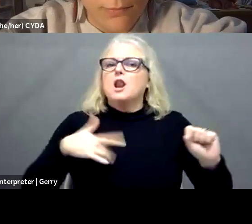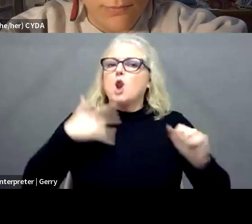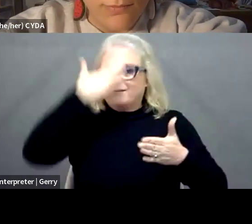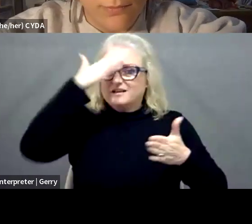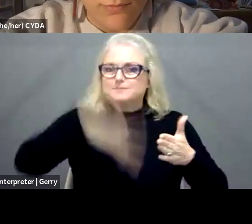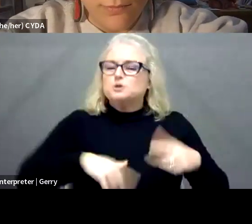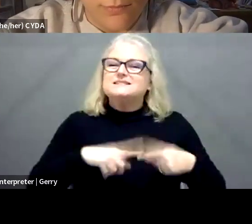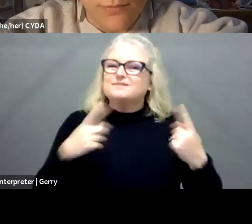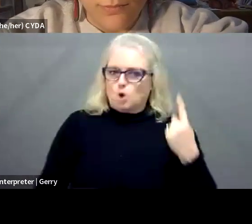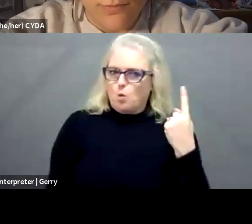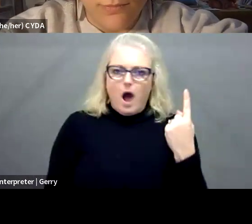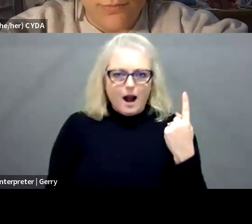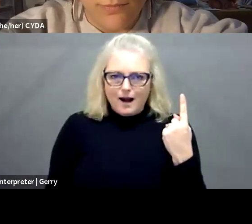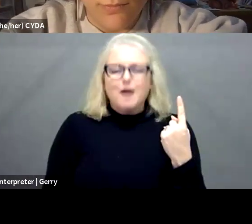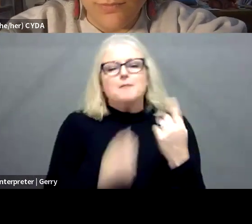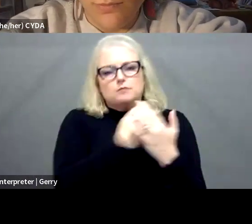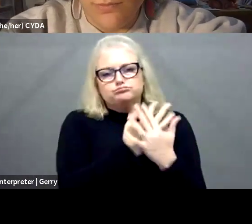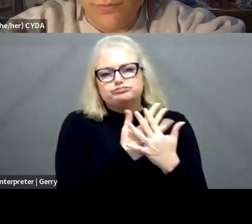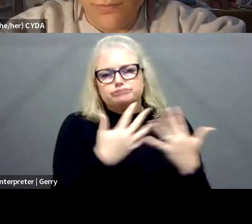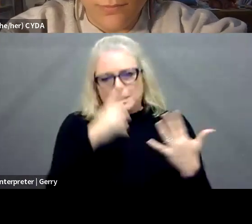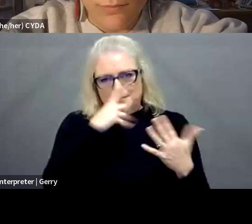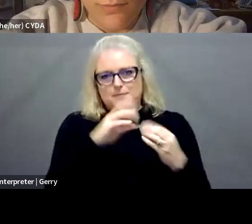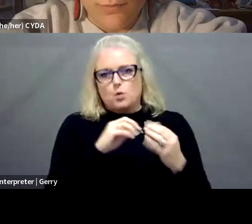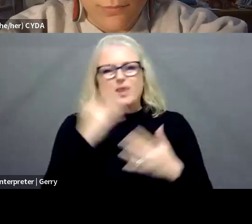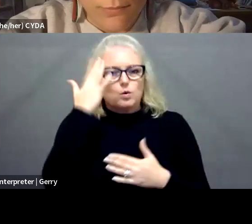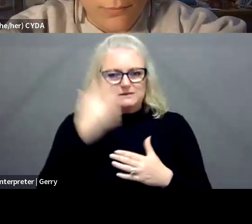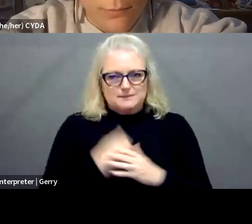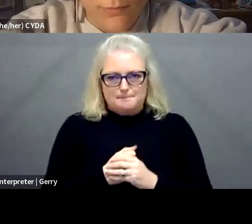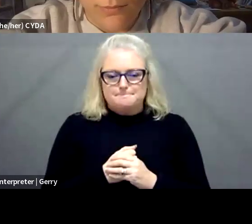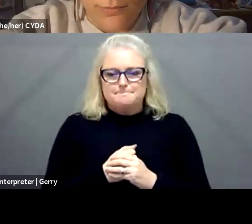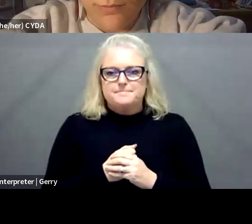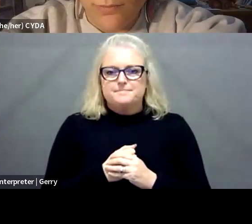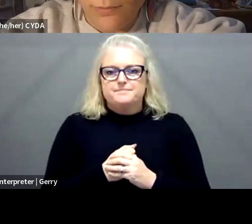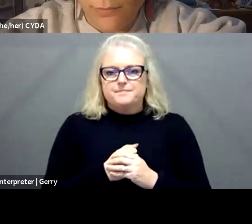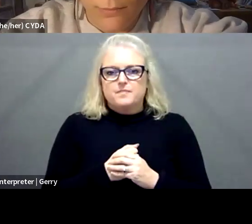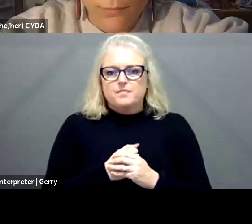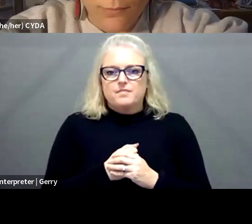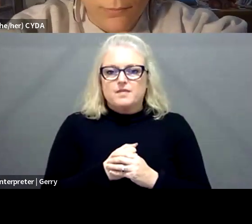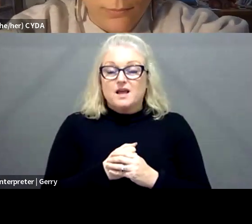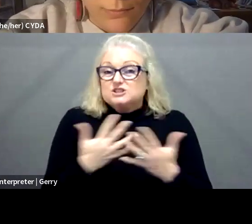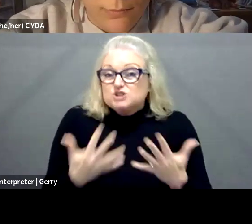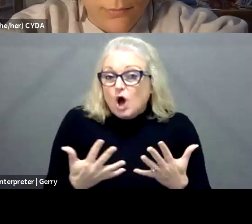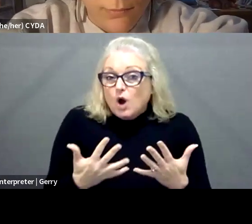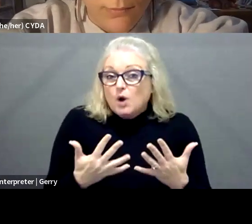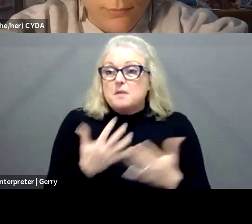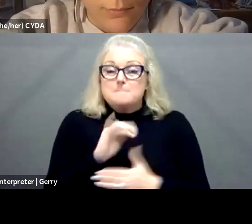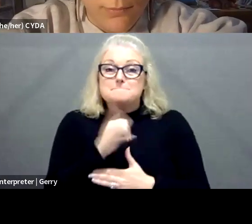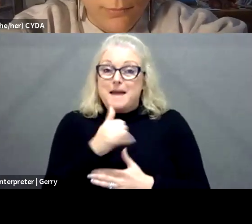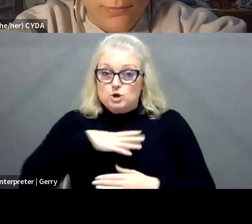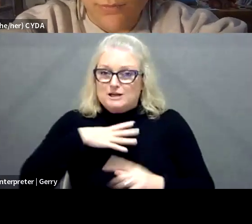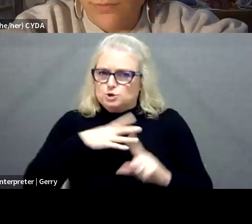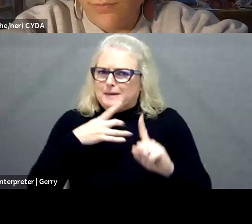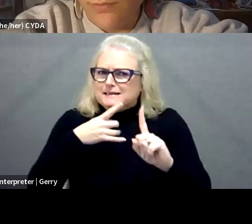autistic person, but a whole variety of autistic people. So this sometimes means you have to be like quite specific, like you